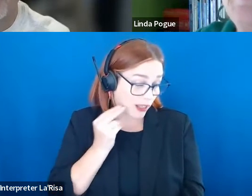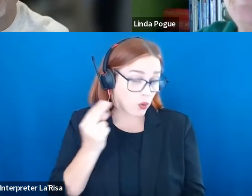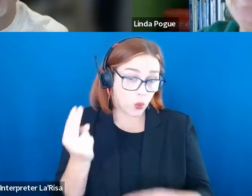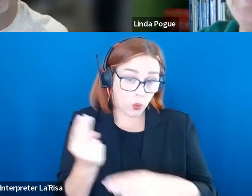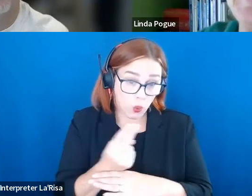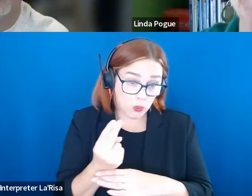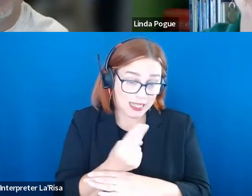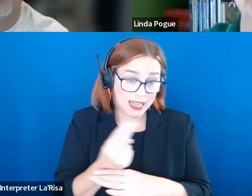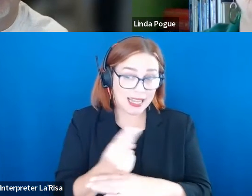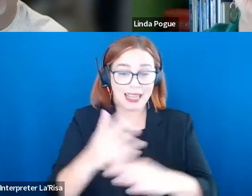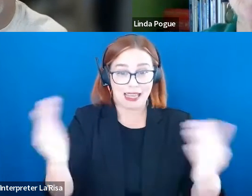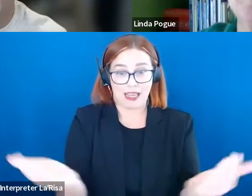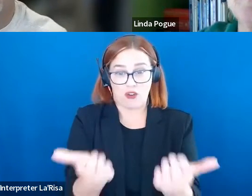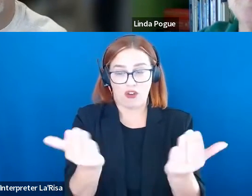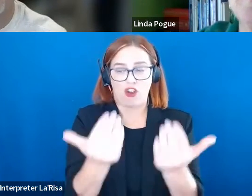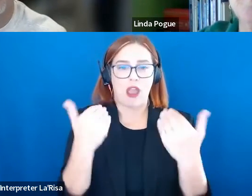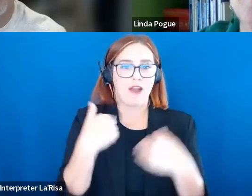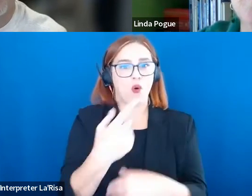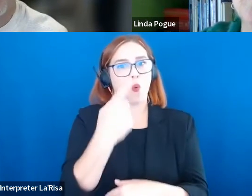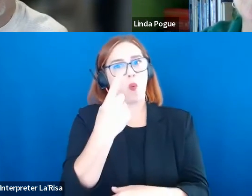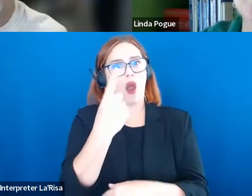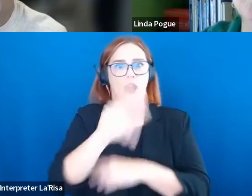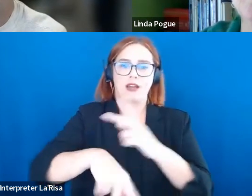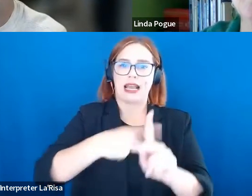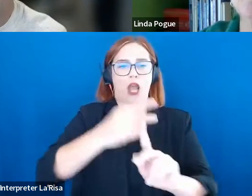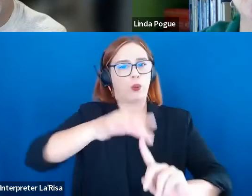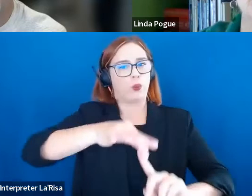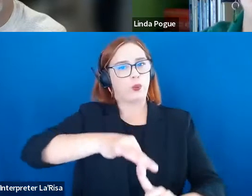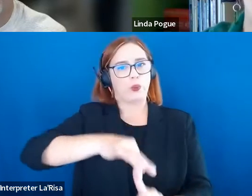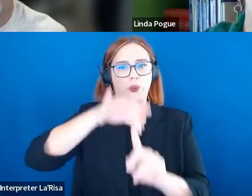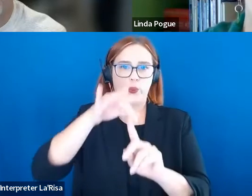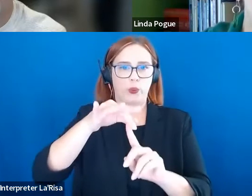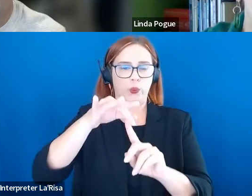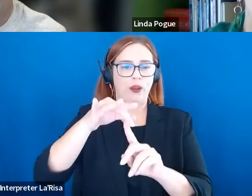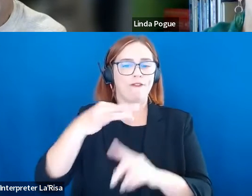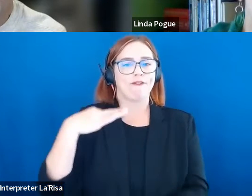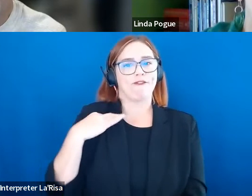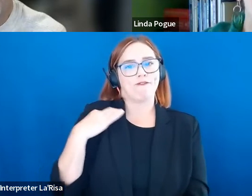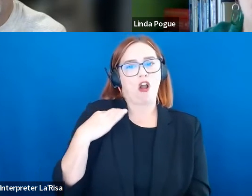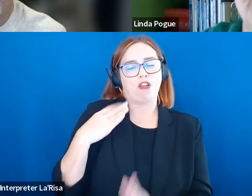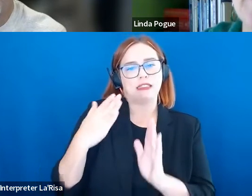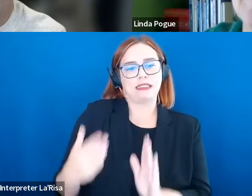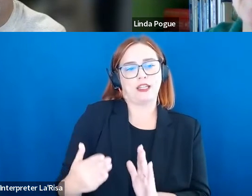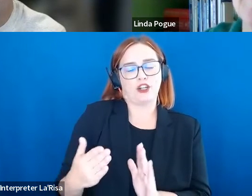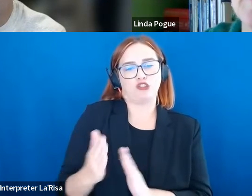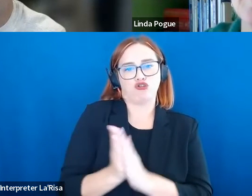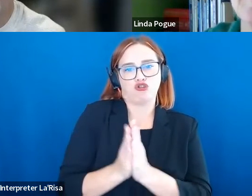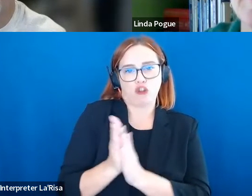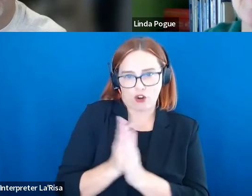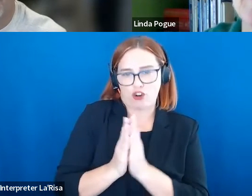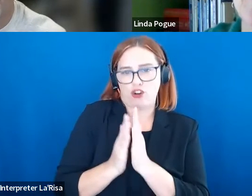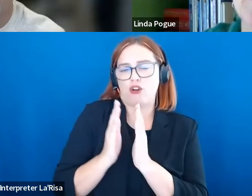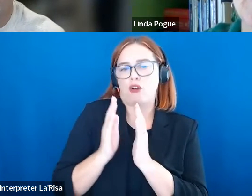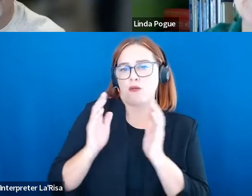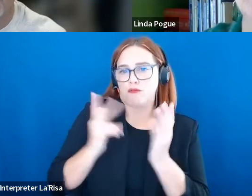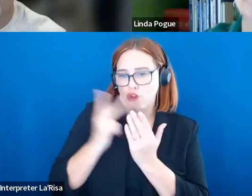we have a very one-of-a-kind, unique volunteer driver program that we operate currently in